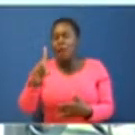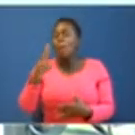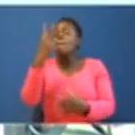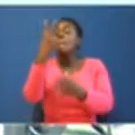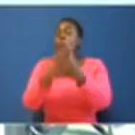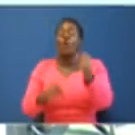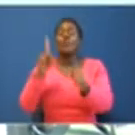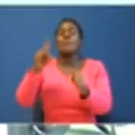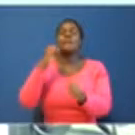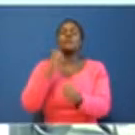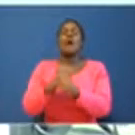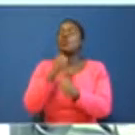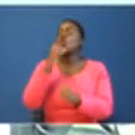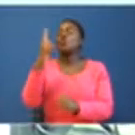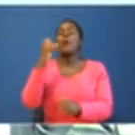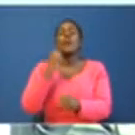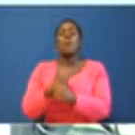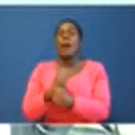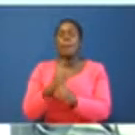need both